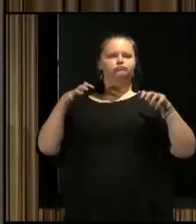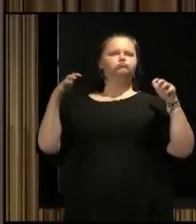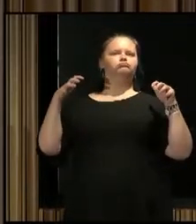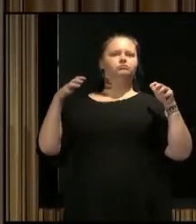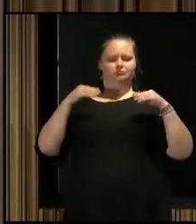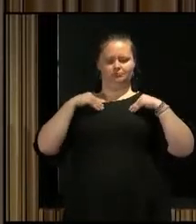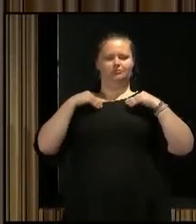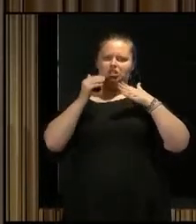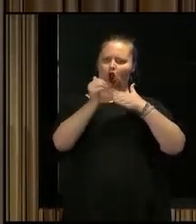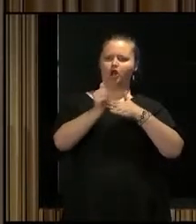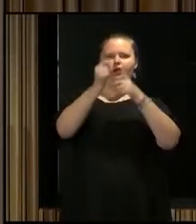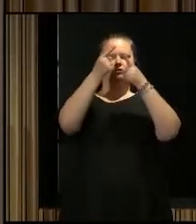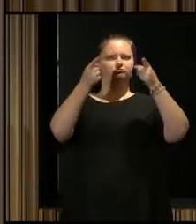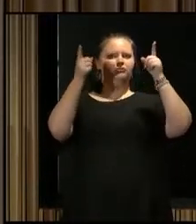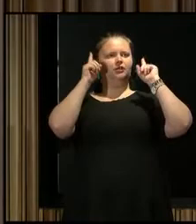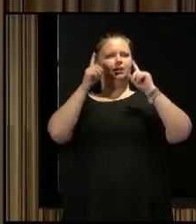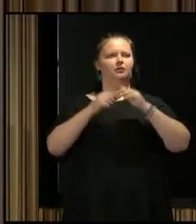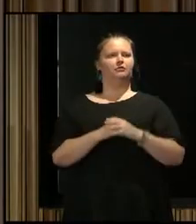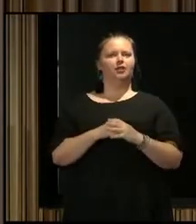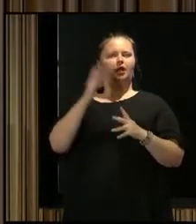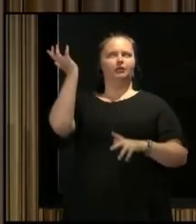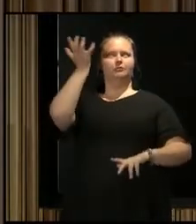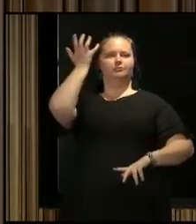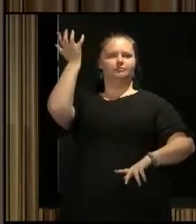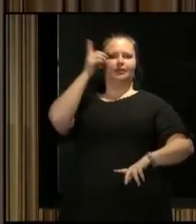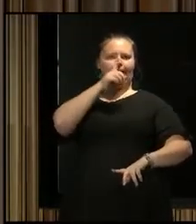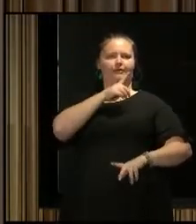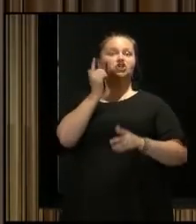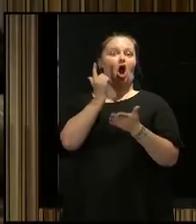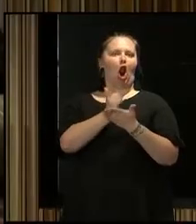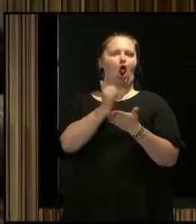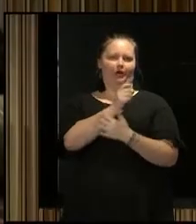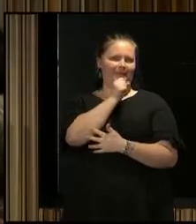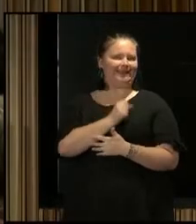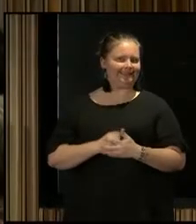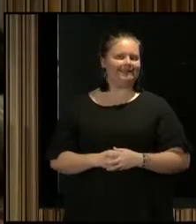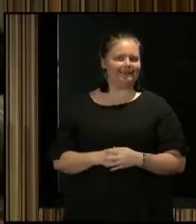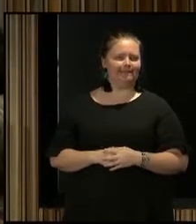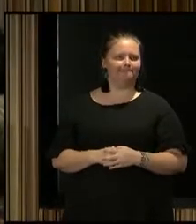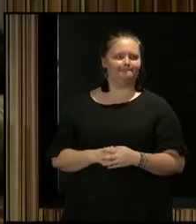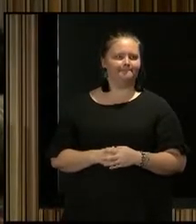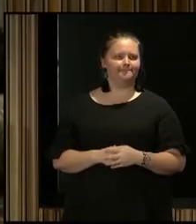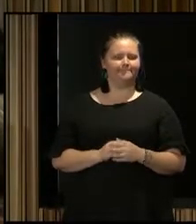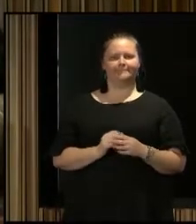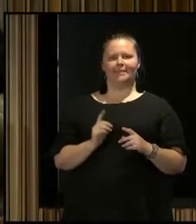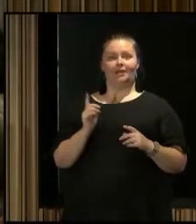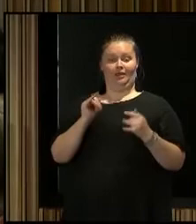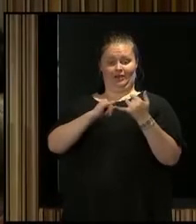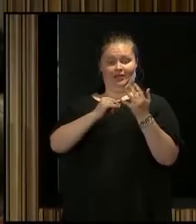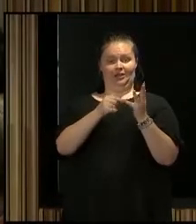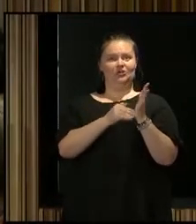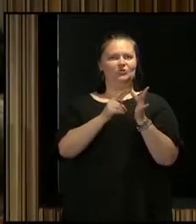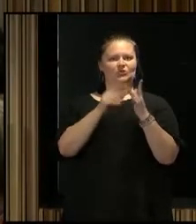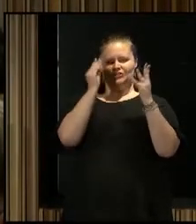leaders, academics and highfalutin people. Quite a lot of men. Quite a lot of men. And we all, Suzi taught us all how,